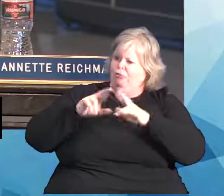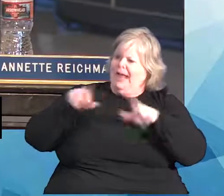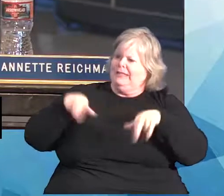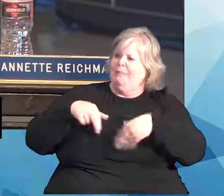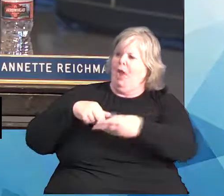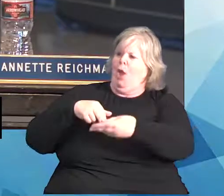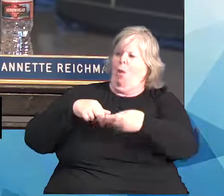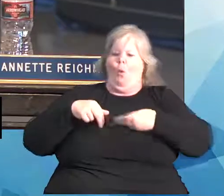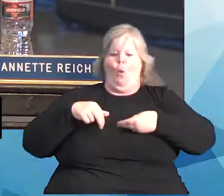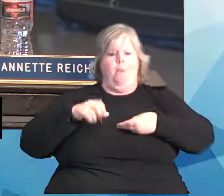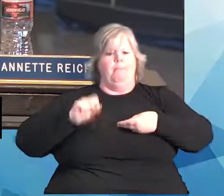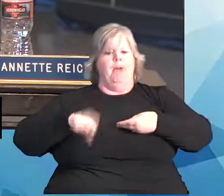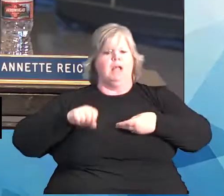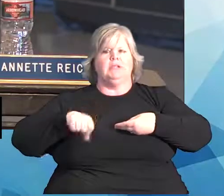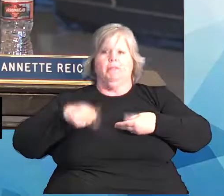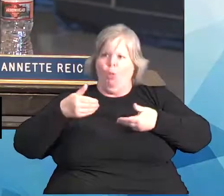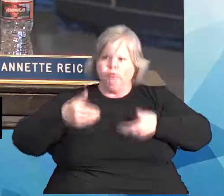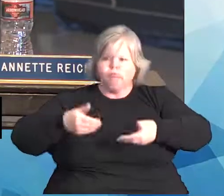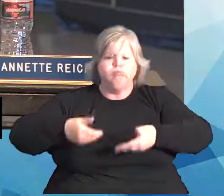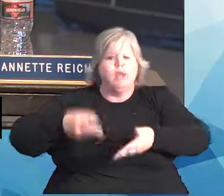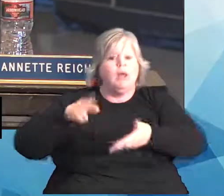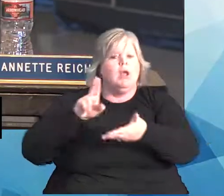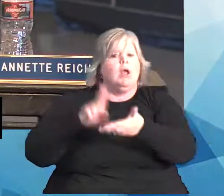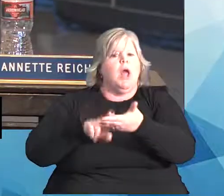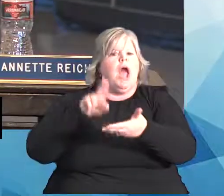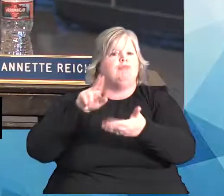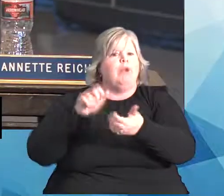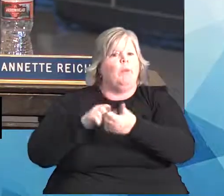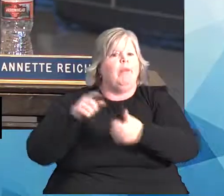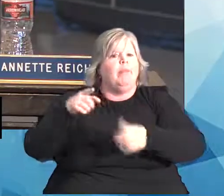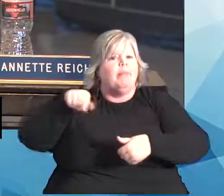a potential contracted vendor.